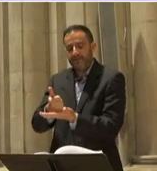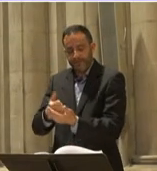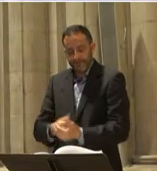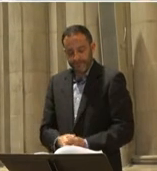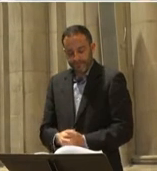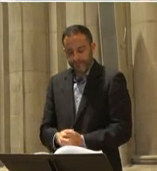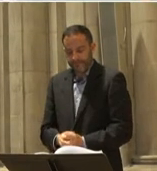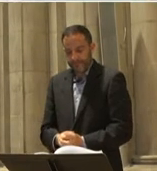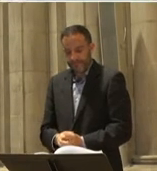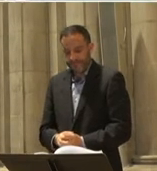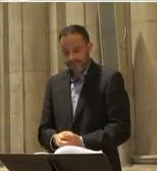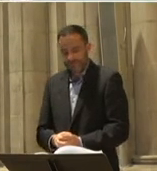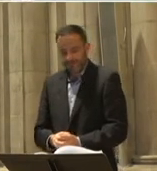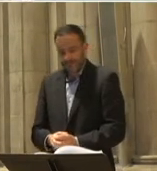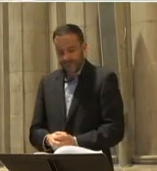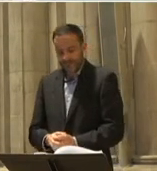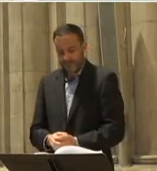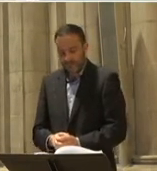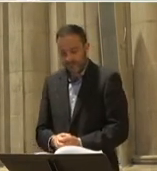Amen.